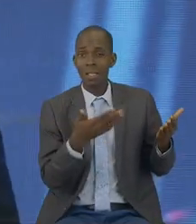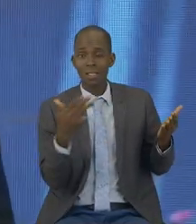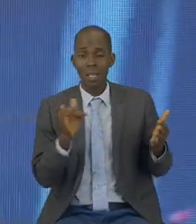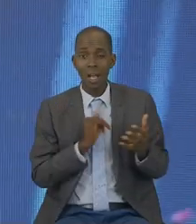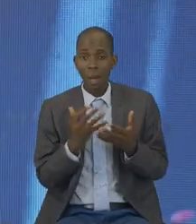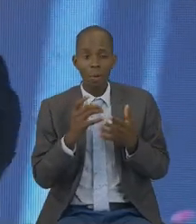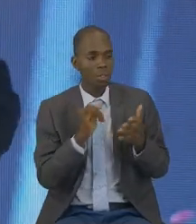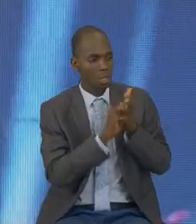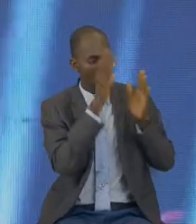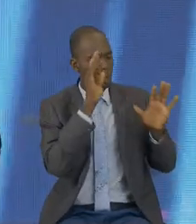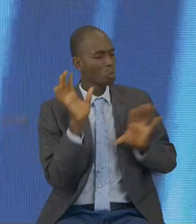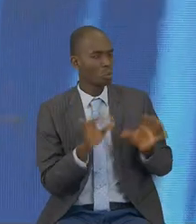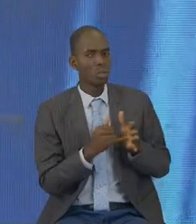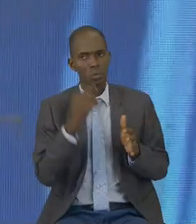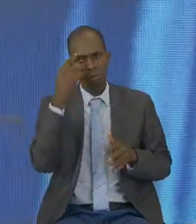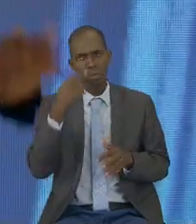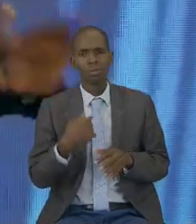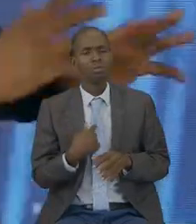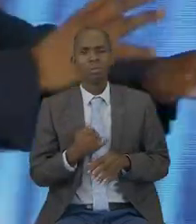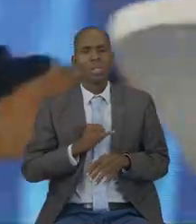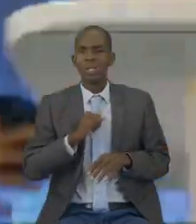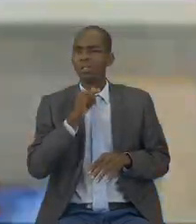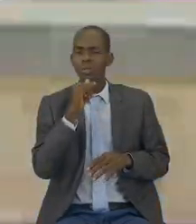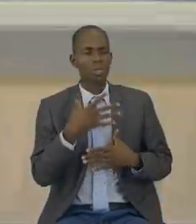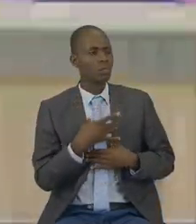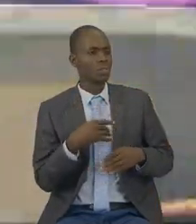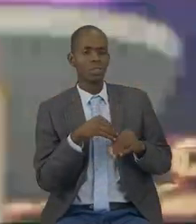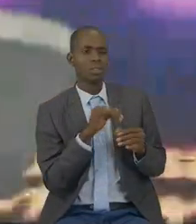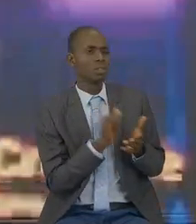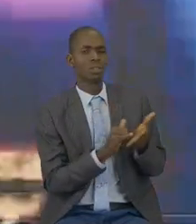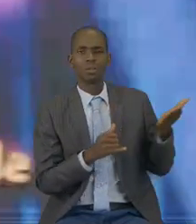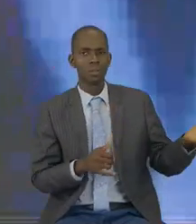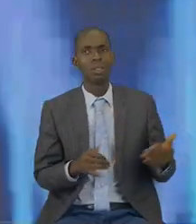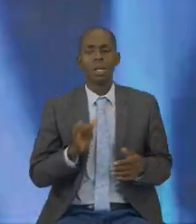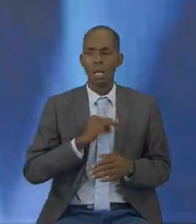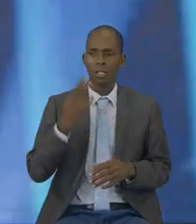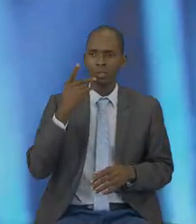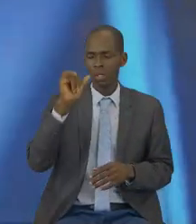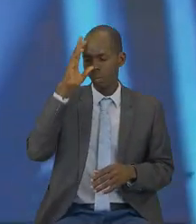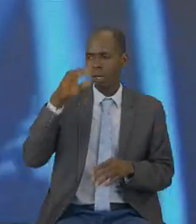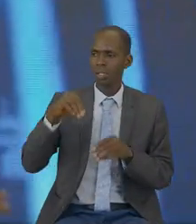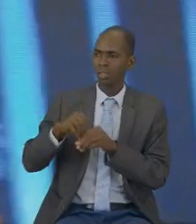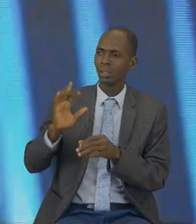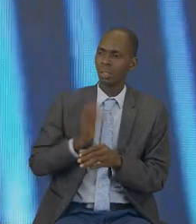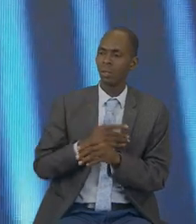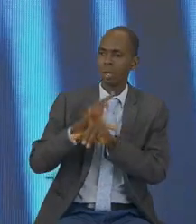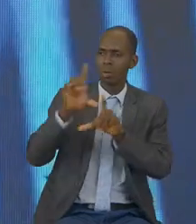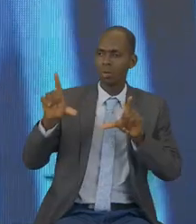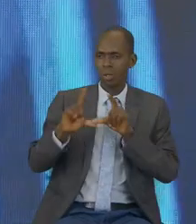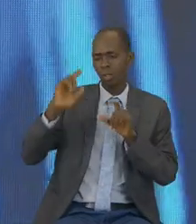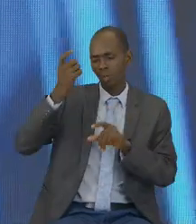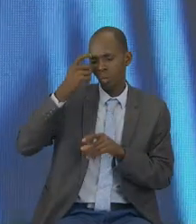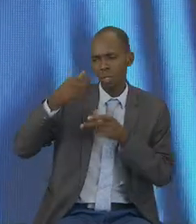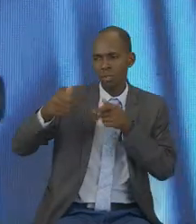do it for me. I'm not interested in that. I saw a man in the village. I saw a man in our local government. And